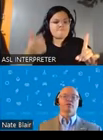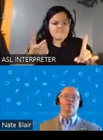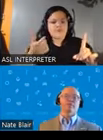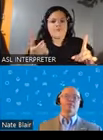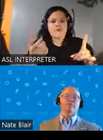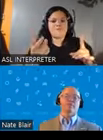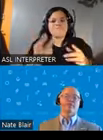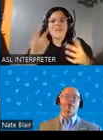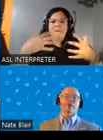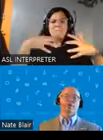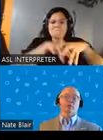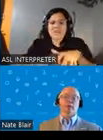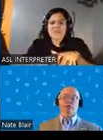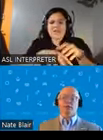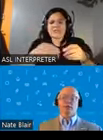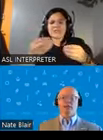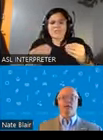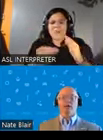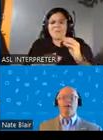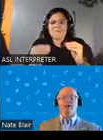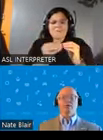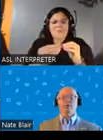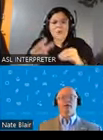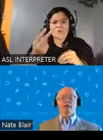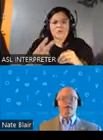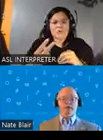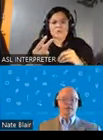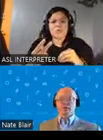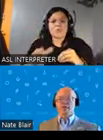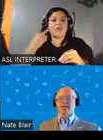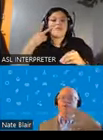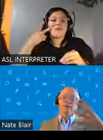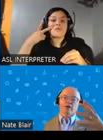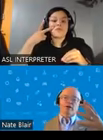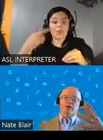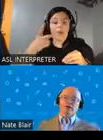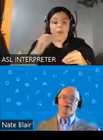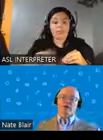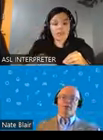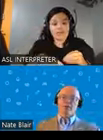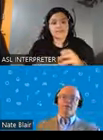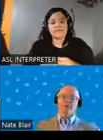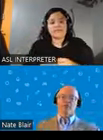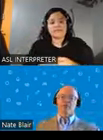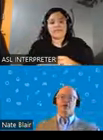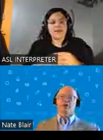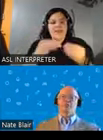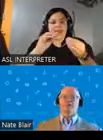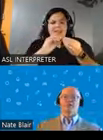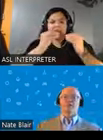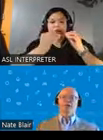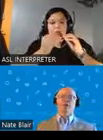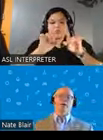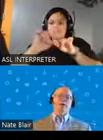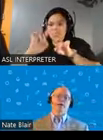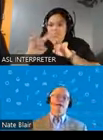to renewable energy. We look at this. Now, there are a number of different scenario options